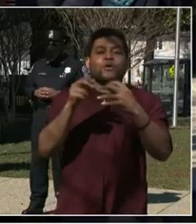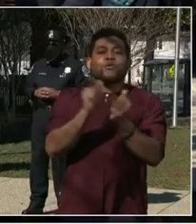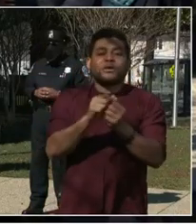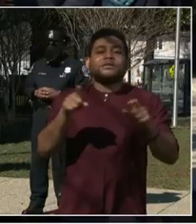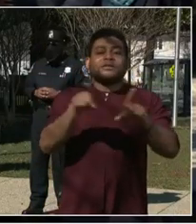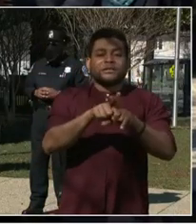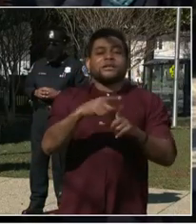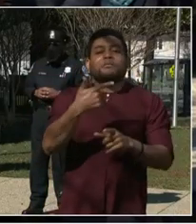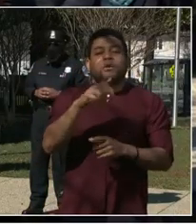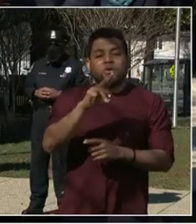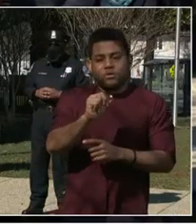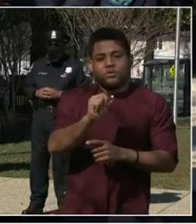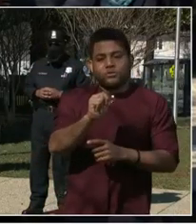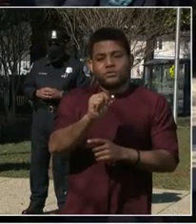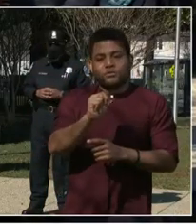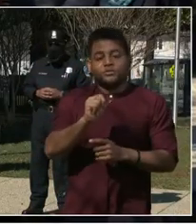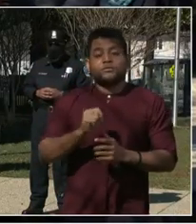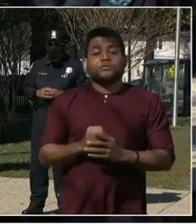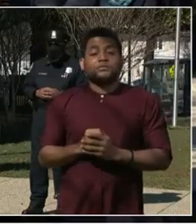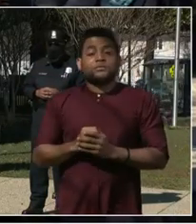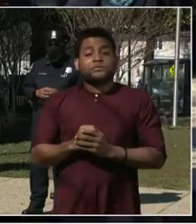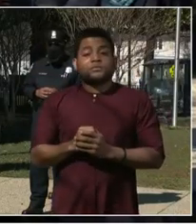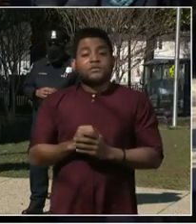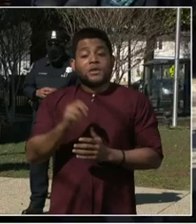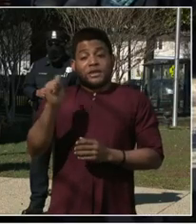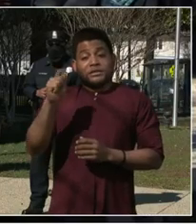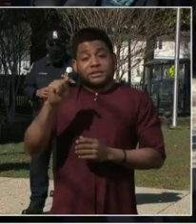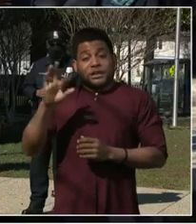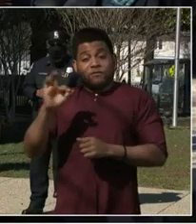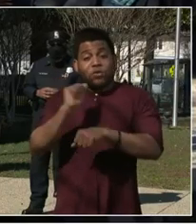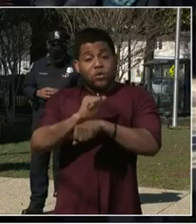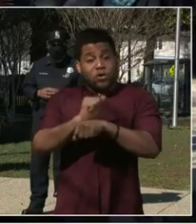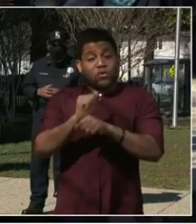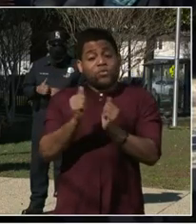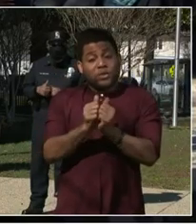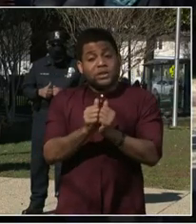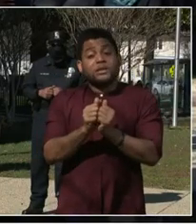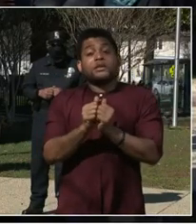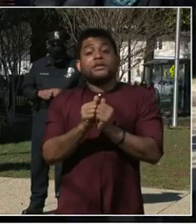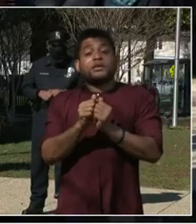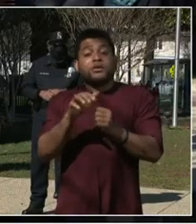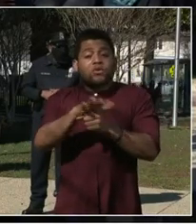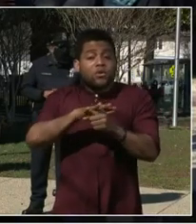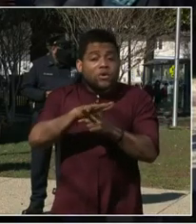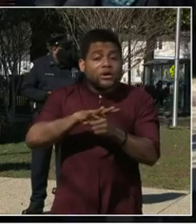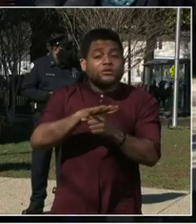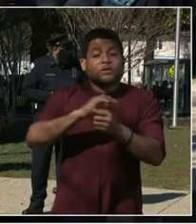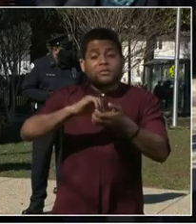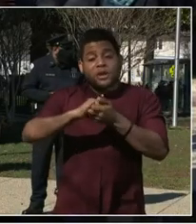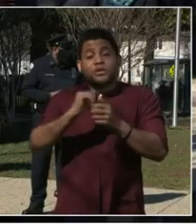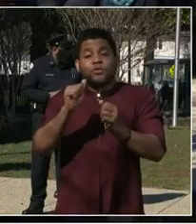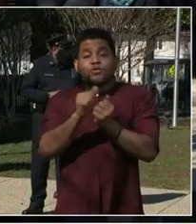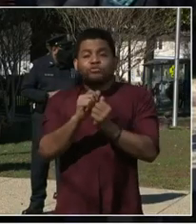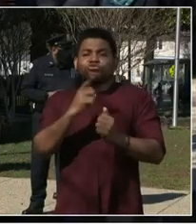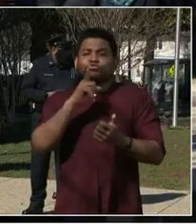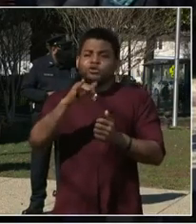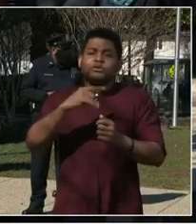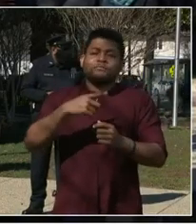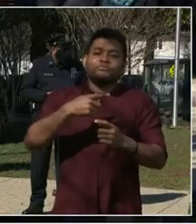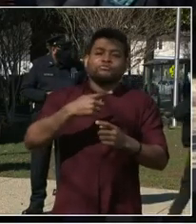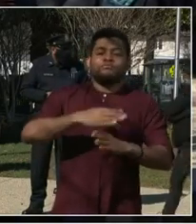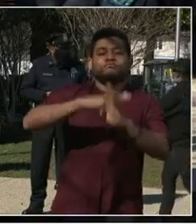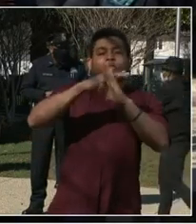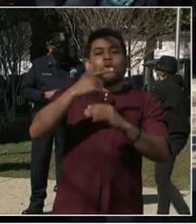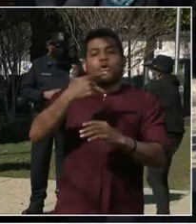ATF Washington special agents work collectively with our local partners every day to combat gun violence in an effort to maintain public